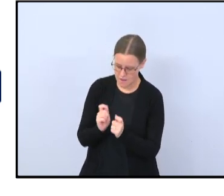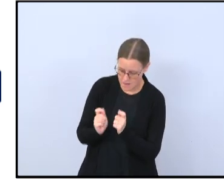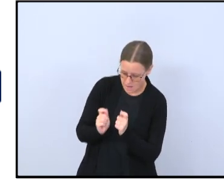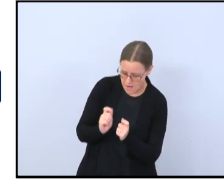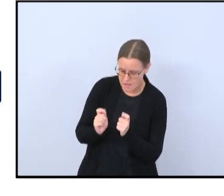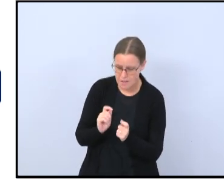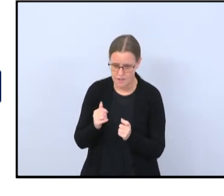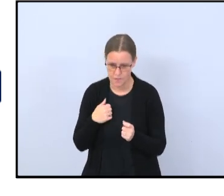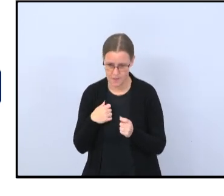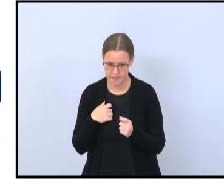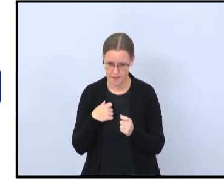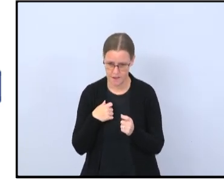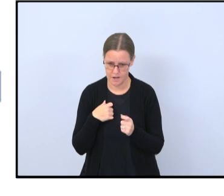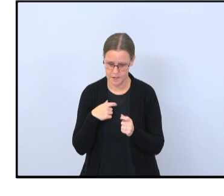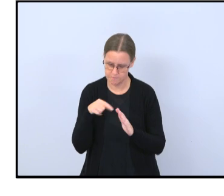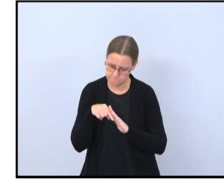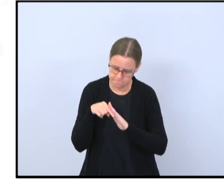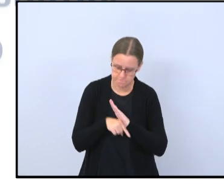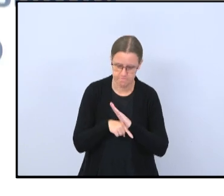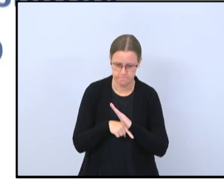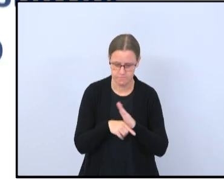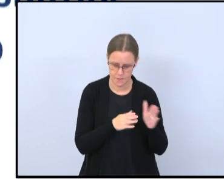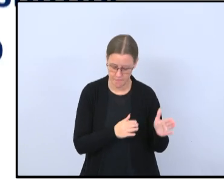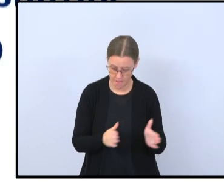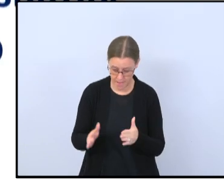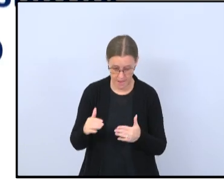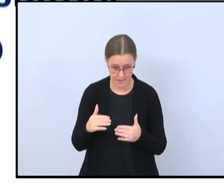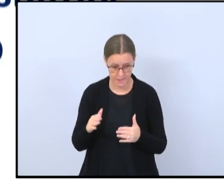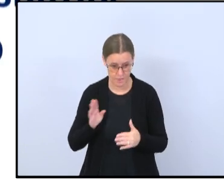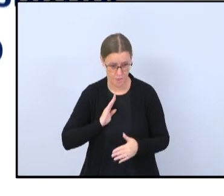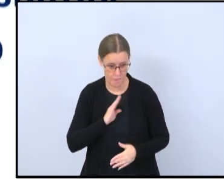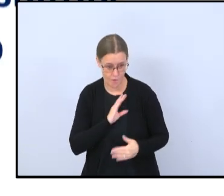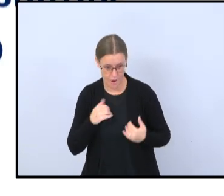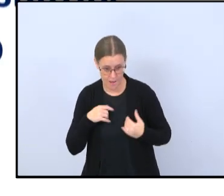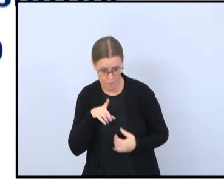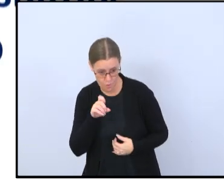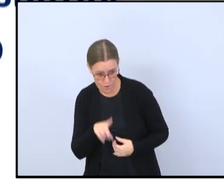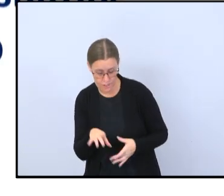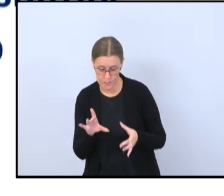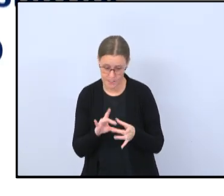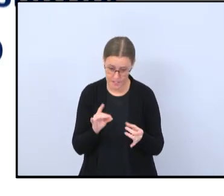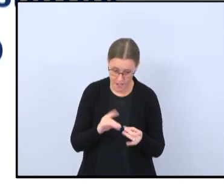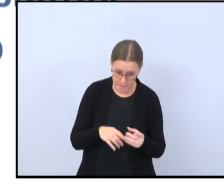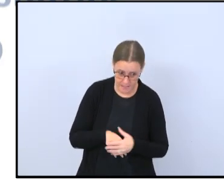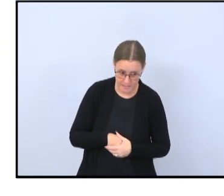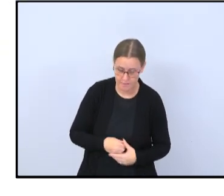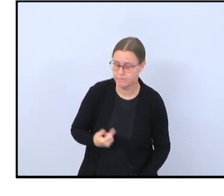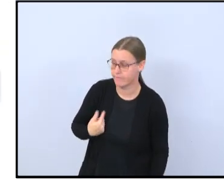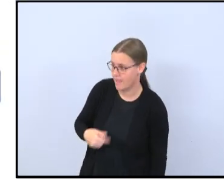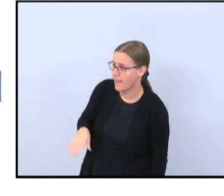our strategic planning. At this time, does the board have any questions or comments they want to make? Oh, I do.